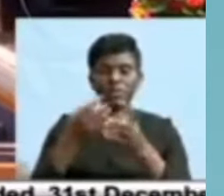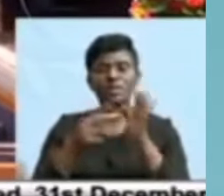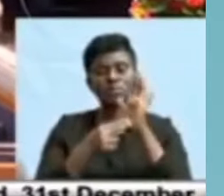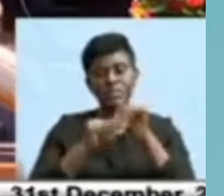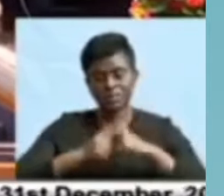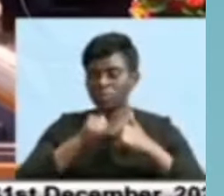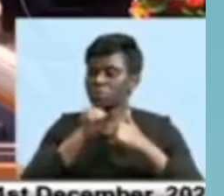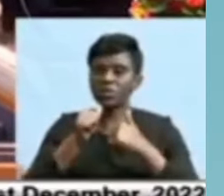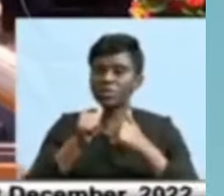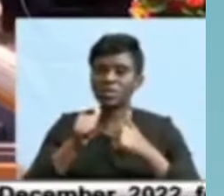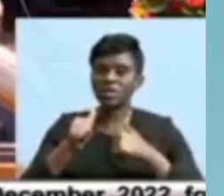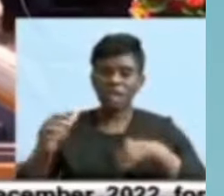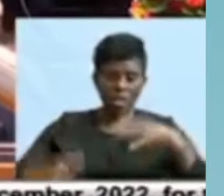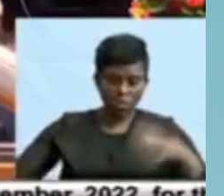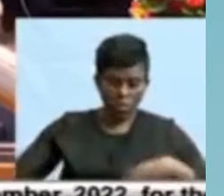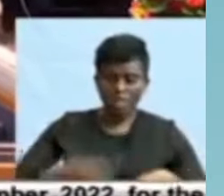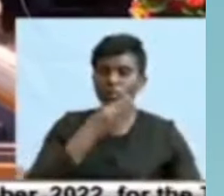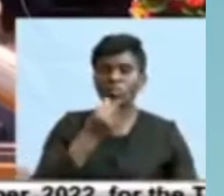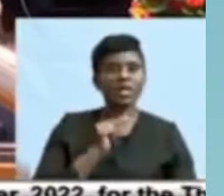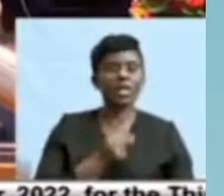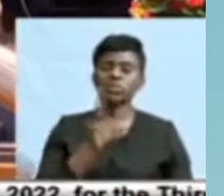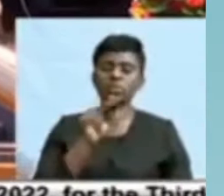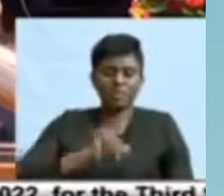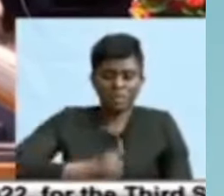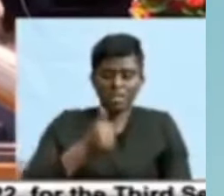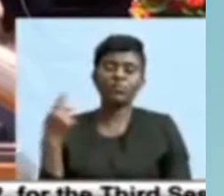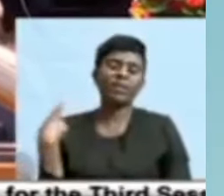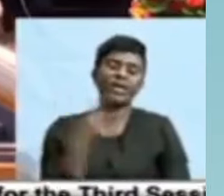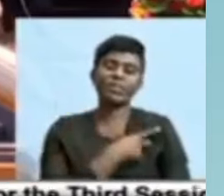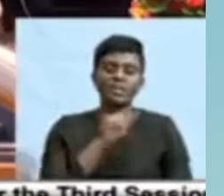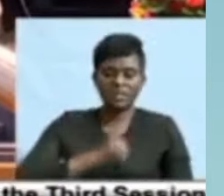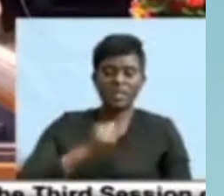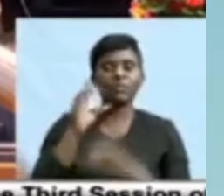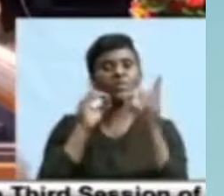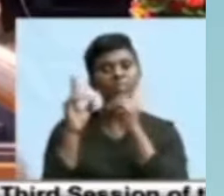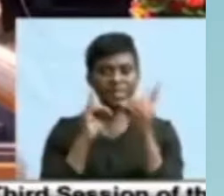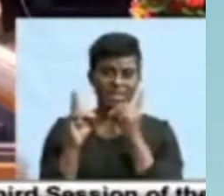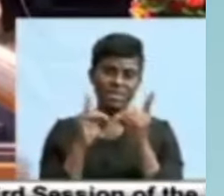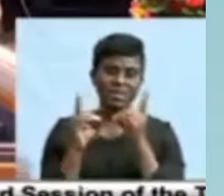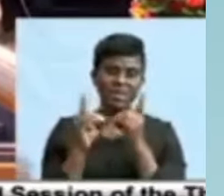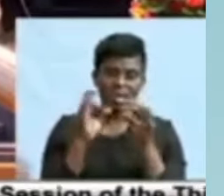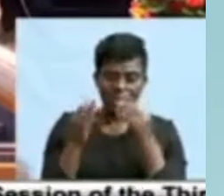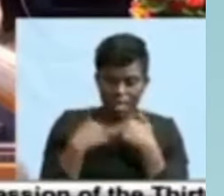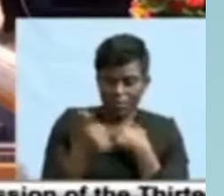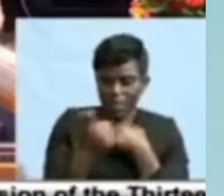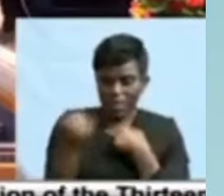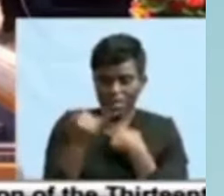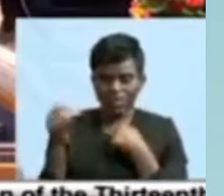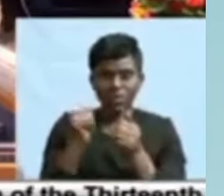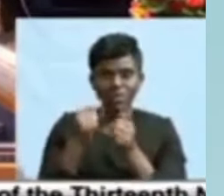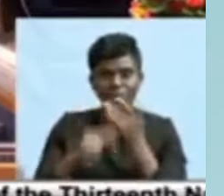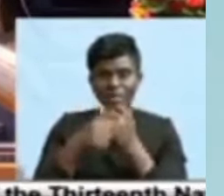we are not a complaints commission. We are a parliament. We debate. If there's any issue